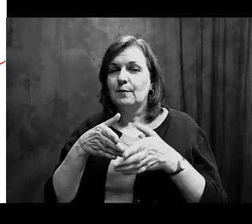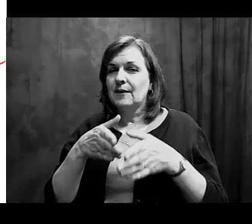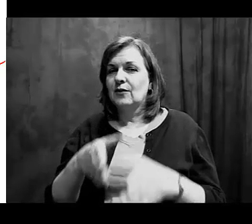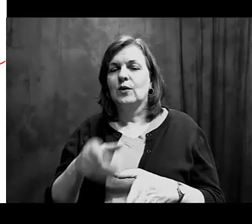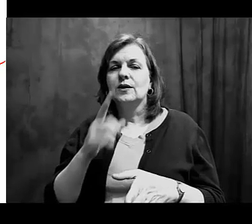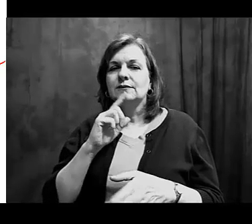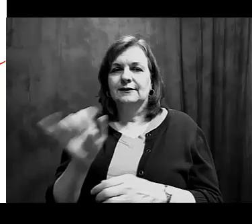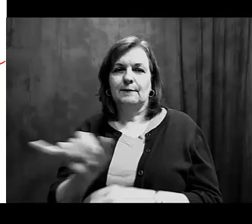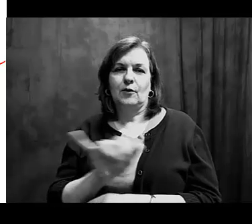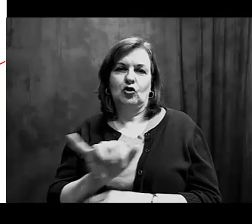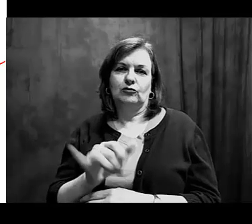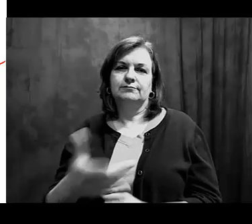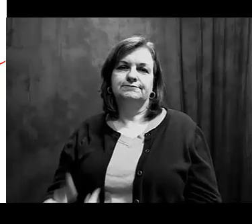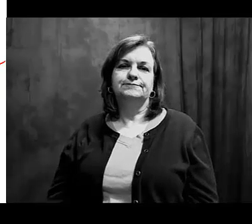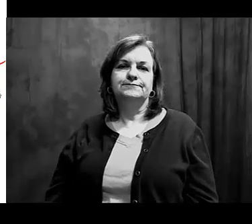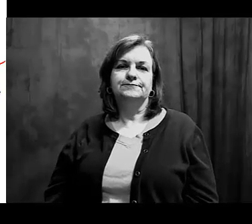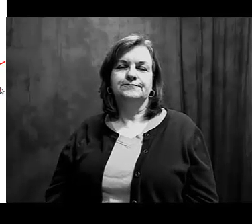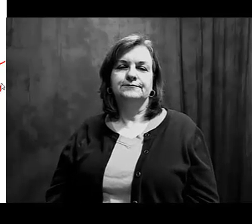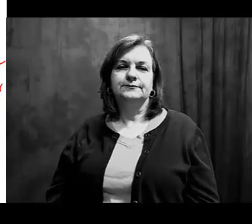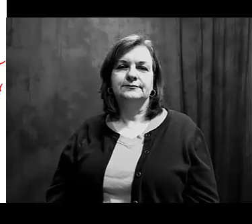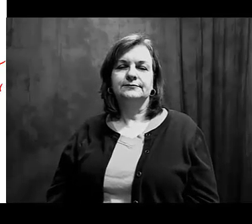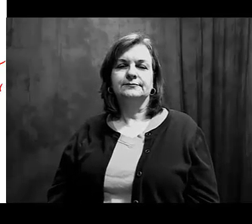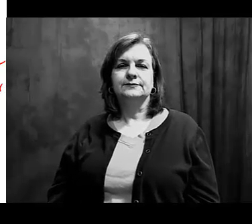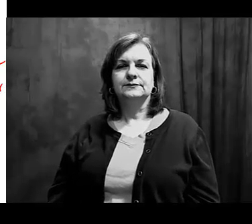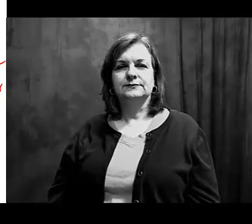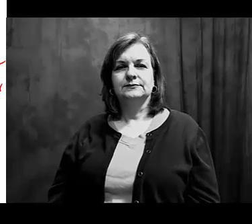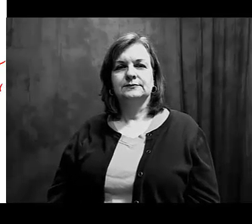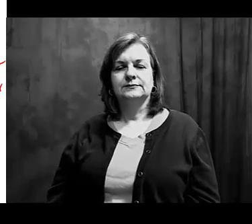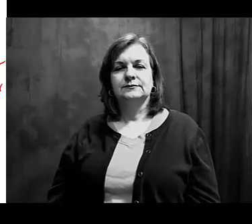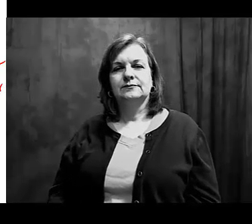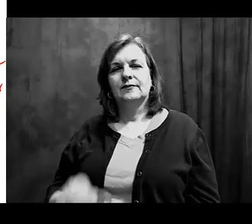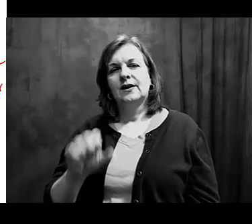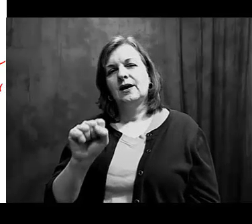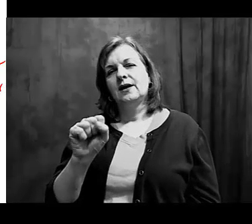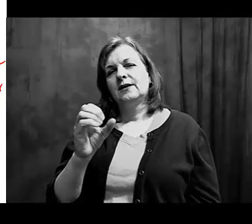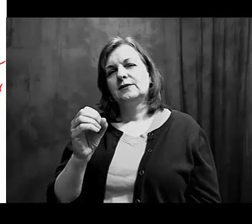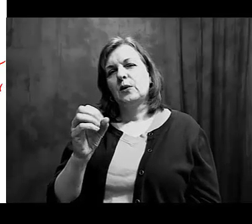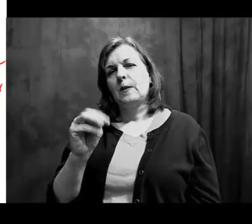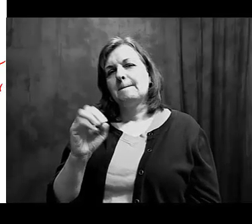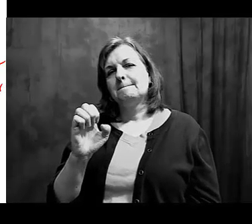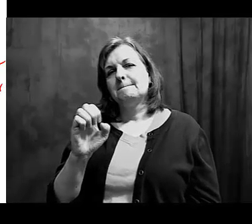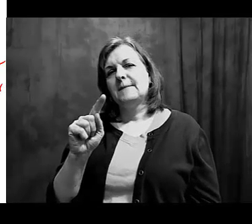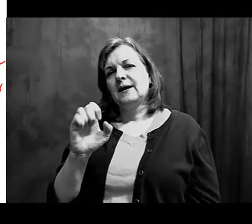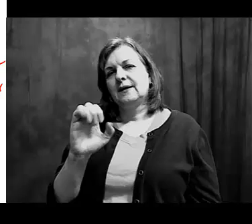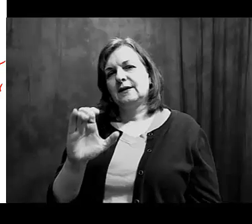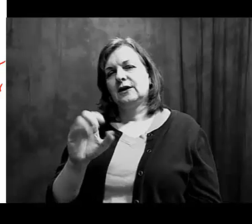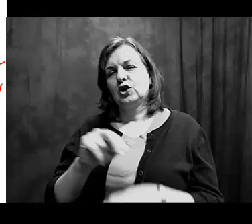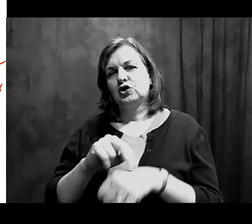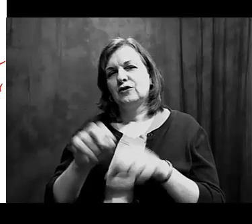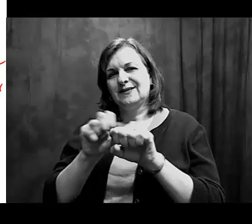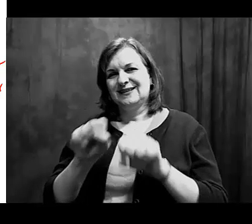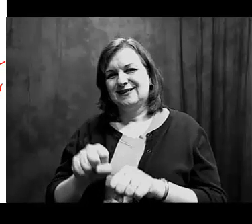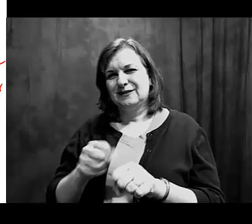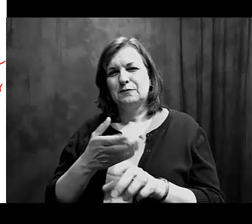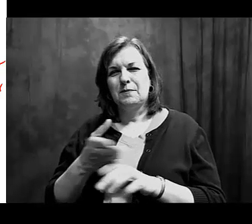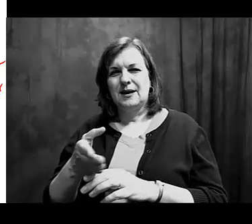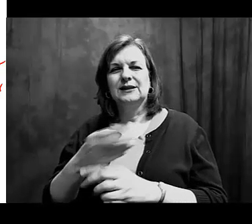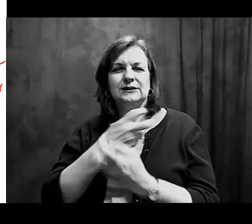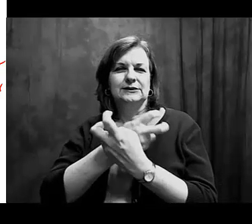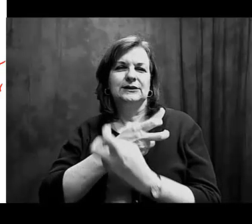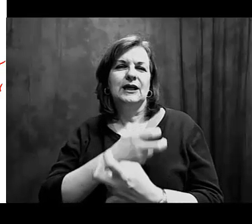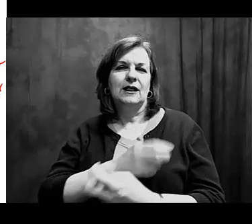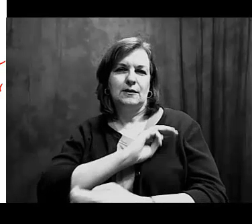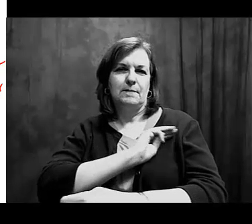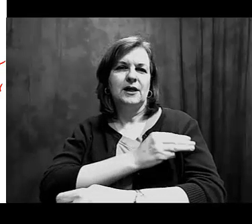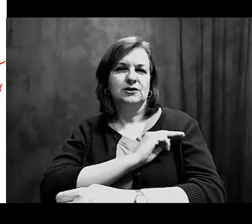versus effector cells. And this is what they're targeting. The idea is that